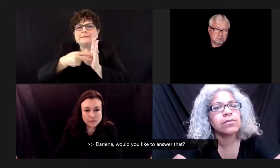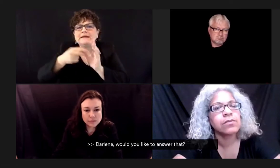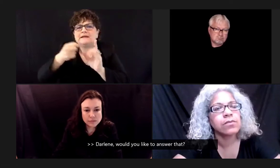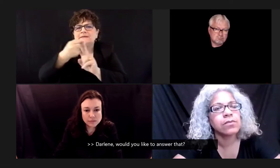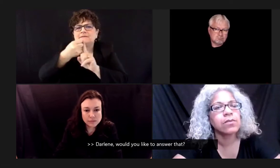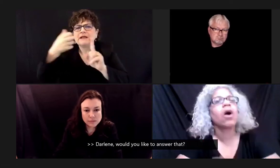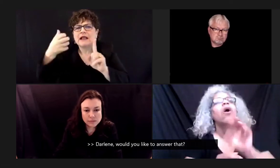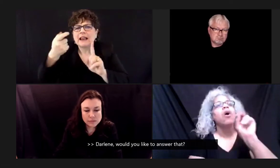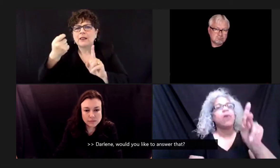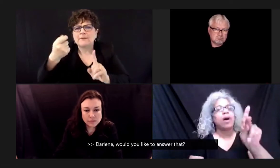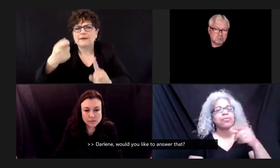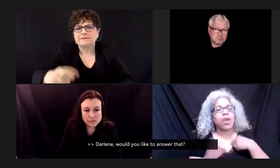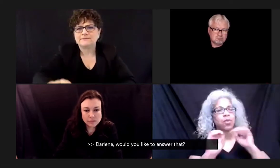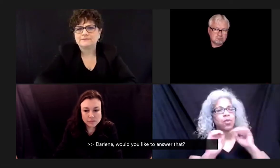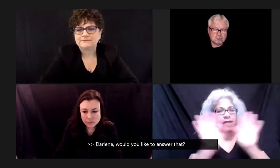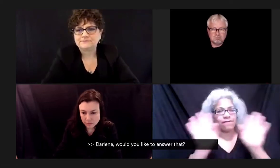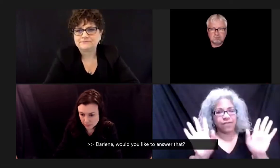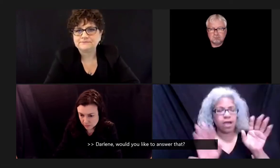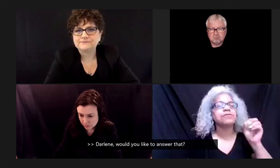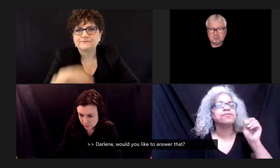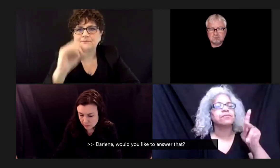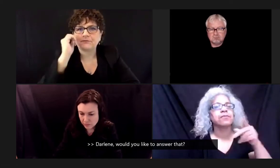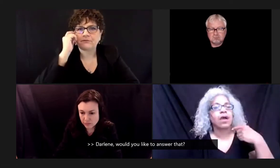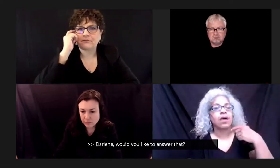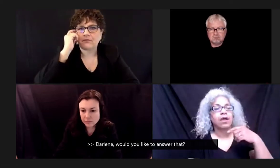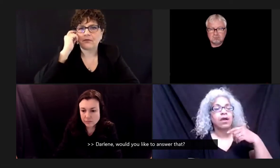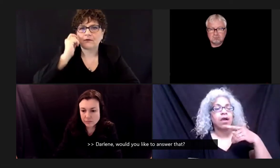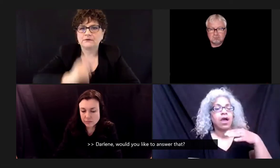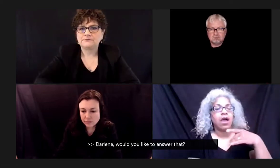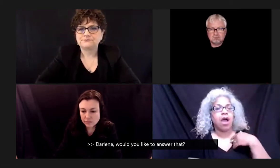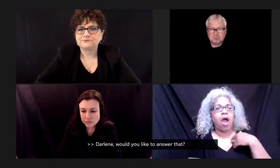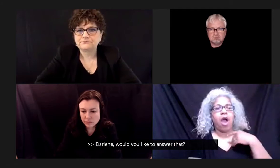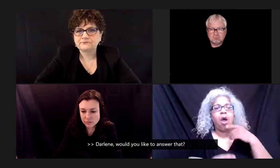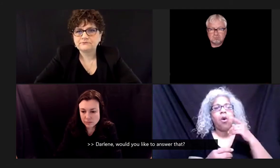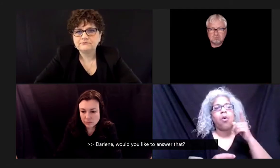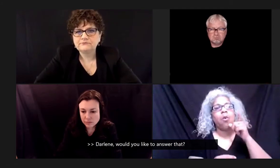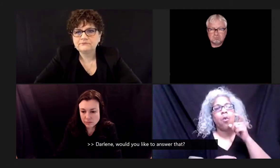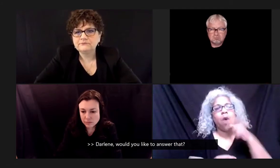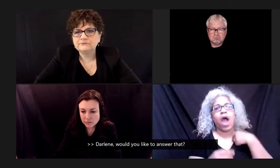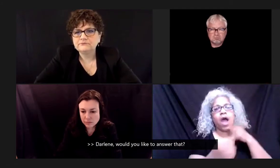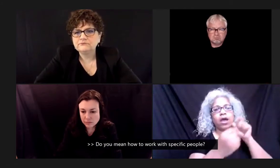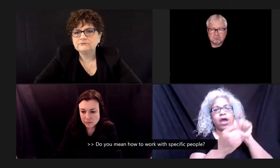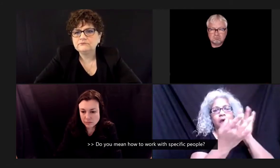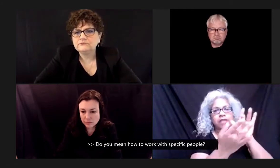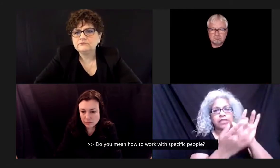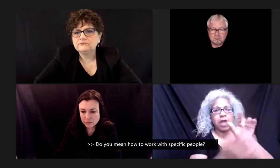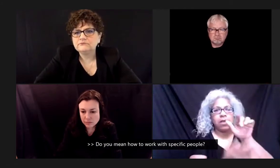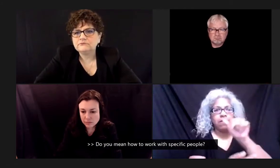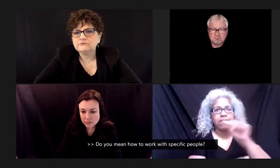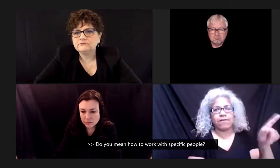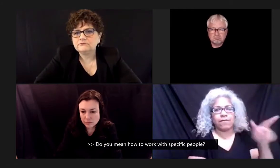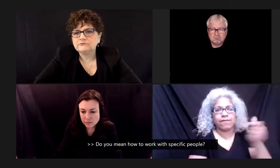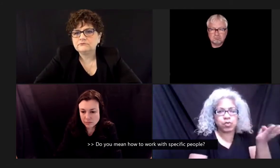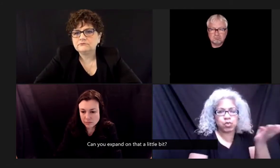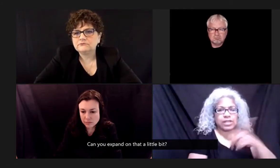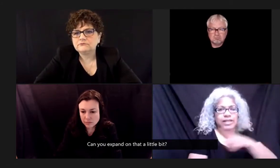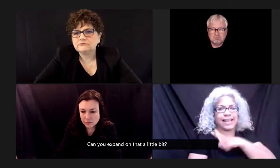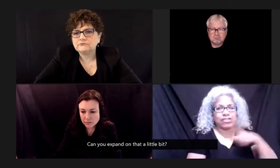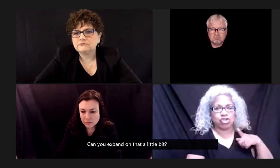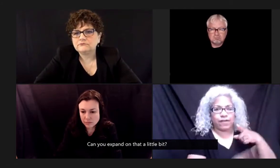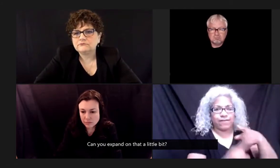Do you mean how to work with specific people? Can you expand on that a little bit? Sure. Well, I mean, who